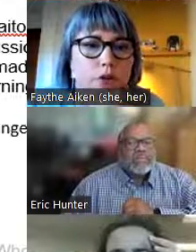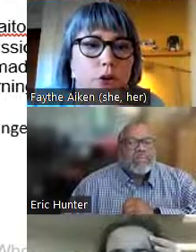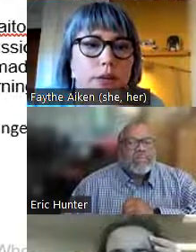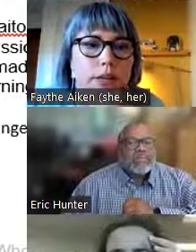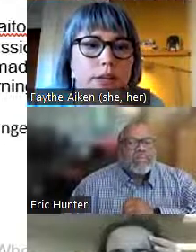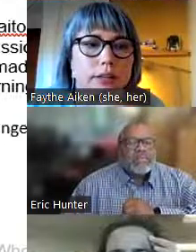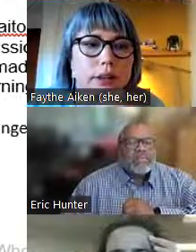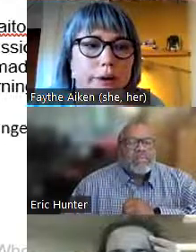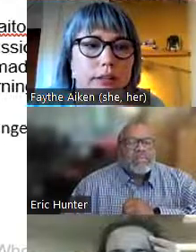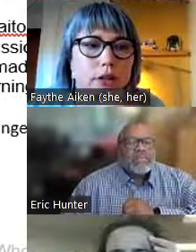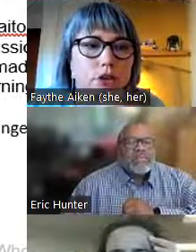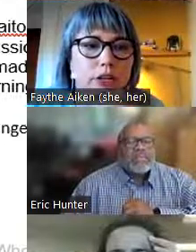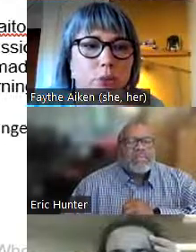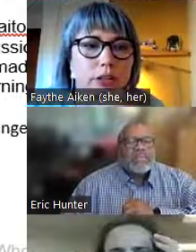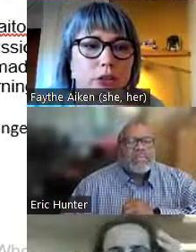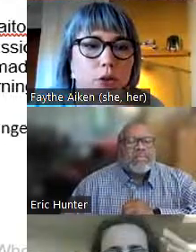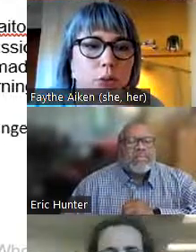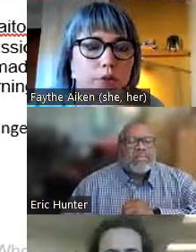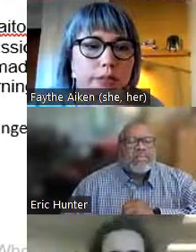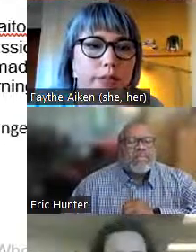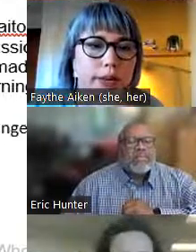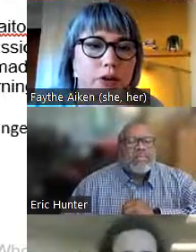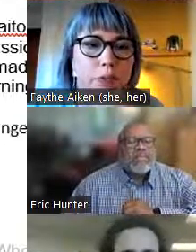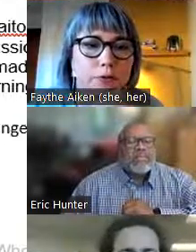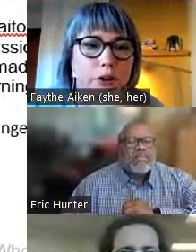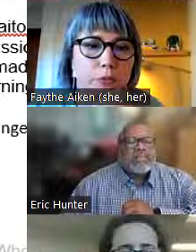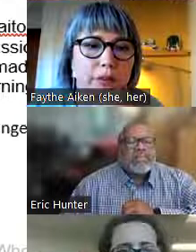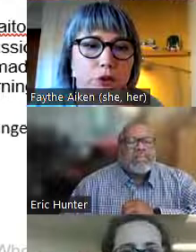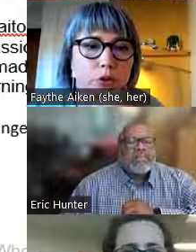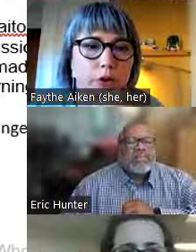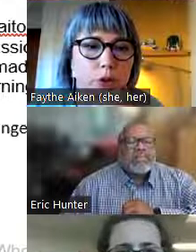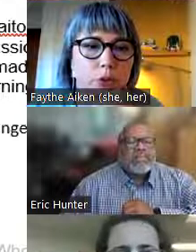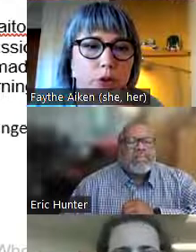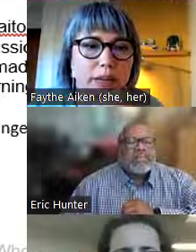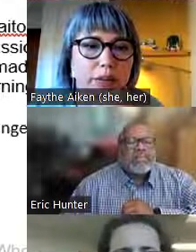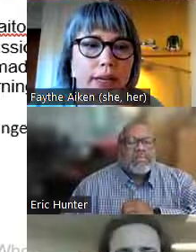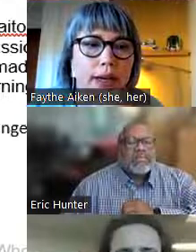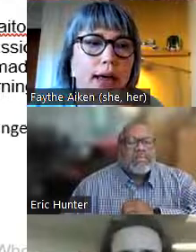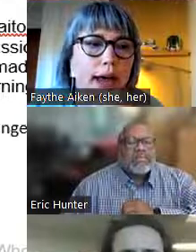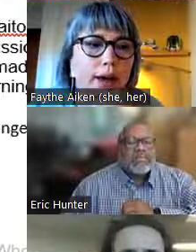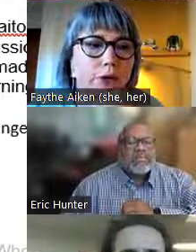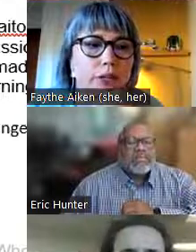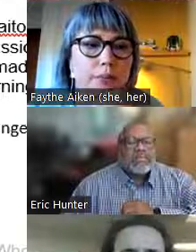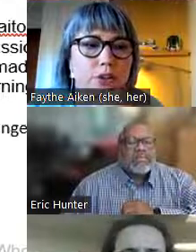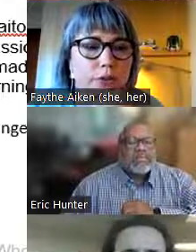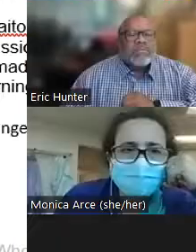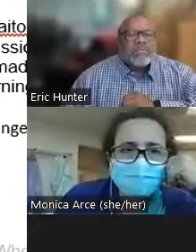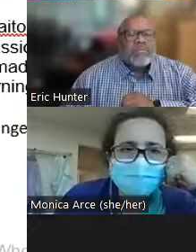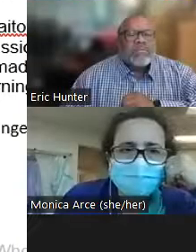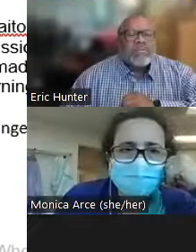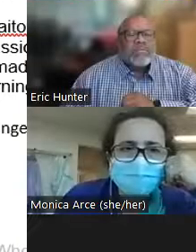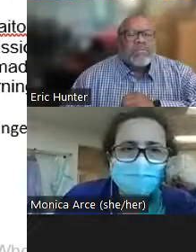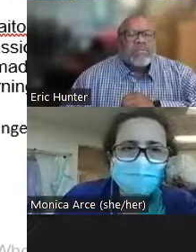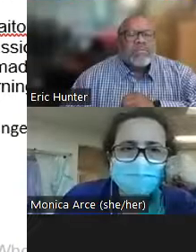Thank you. So the sentence now reads, co-chairs will consult with facilitators before moving to a vote or tabling after attempts to